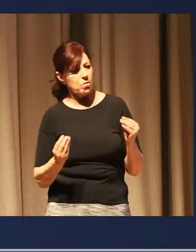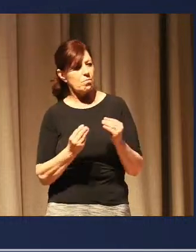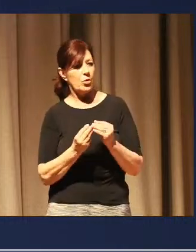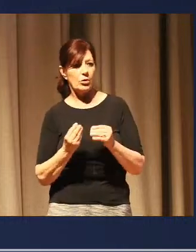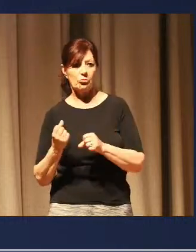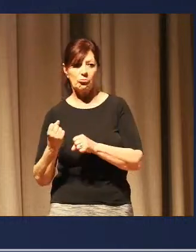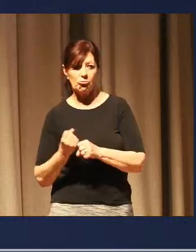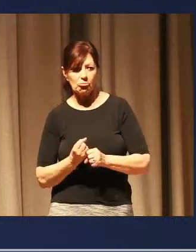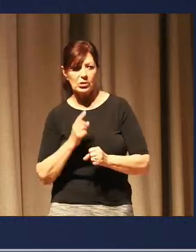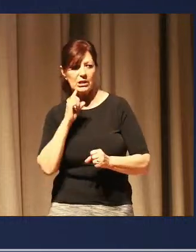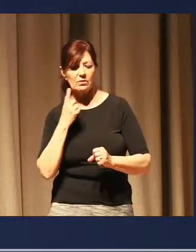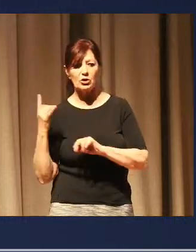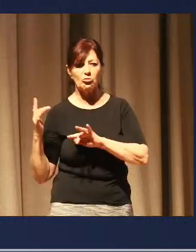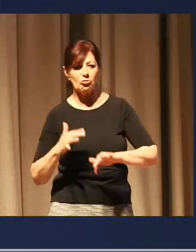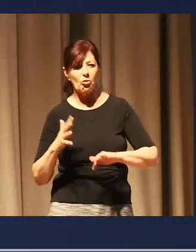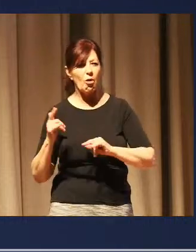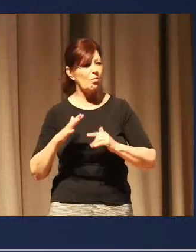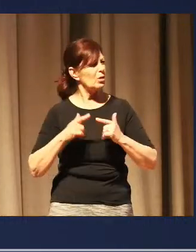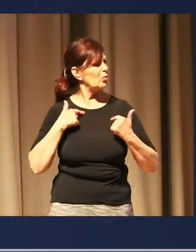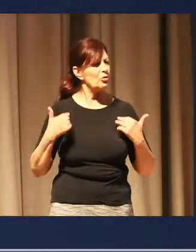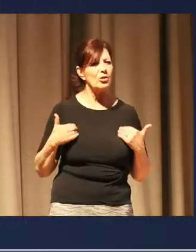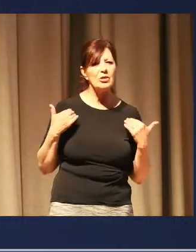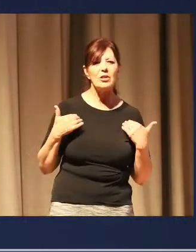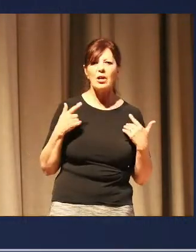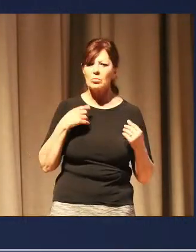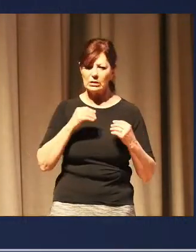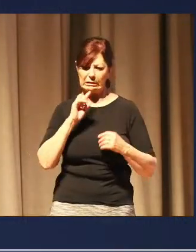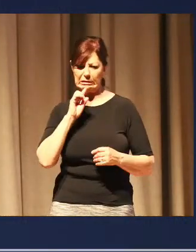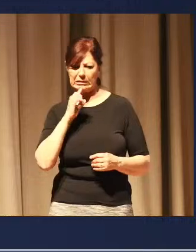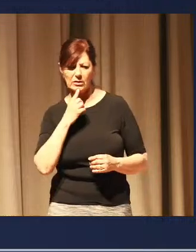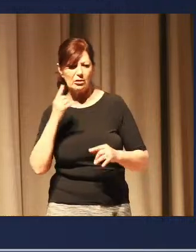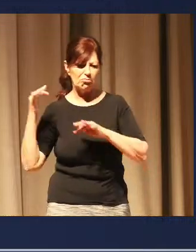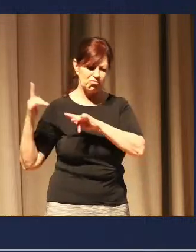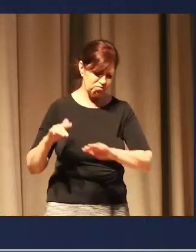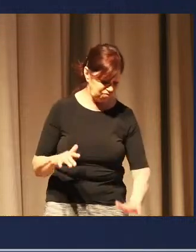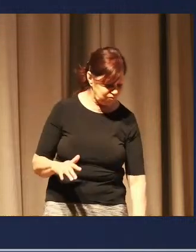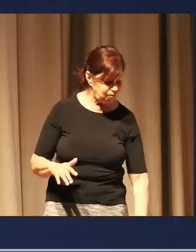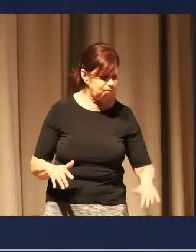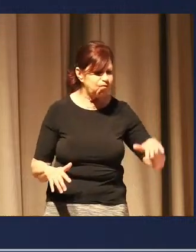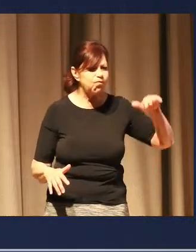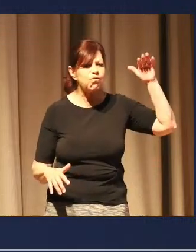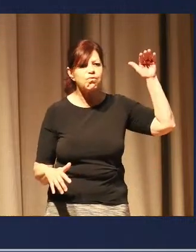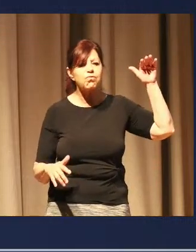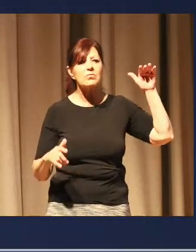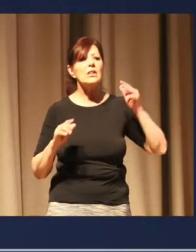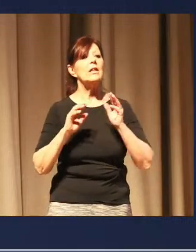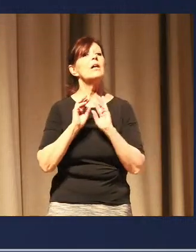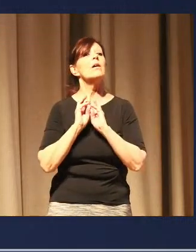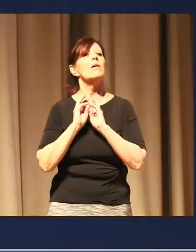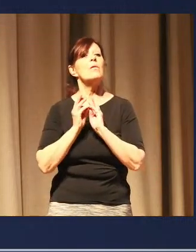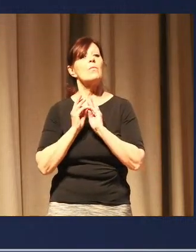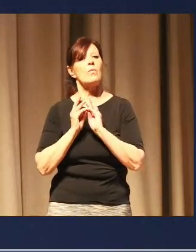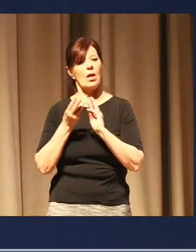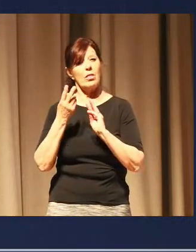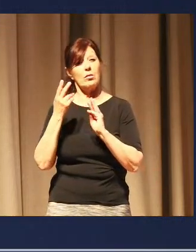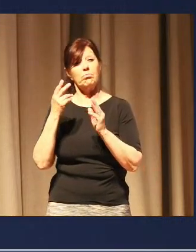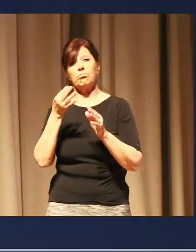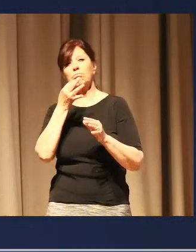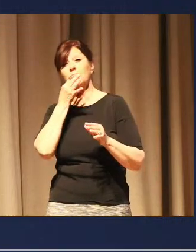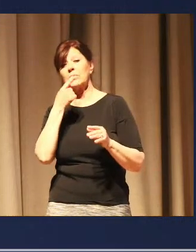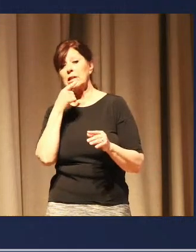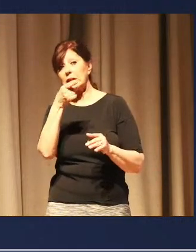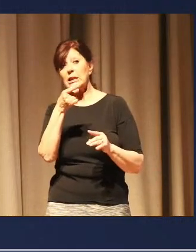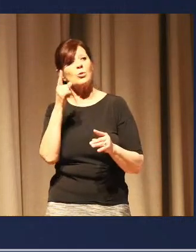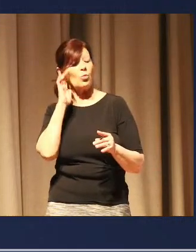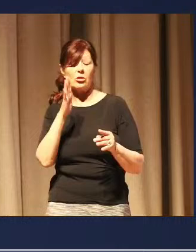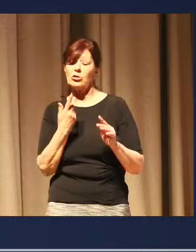storms than we did in our youth, storms that are far more severe and drop many feet of snow. Climatologists predict that these severe storms will